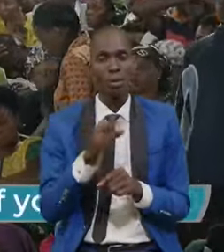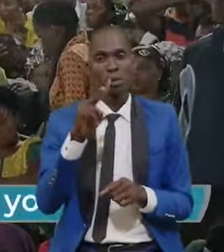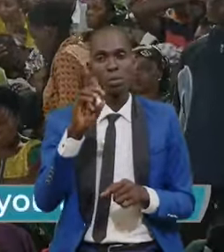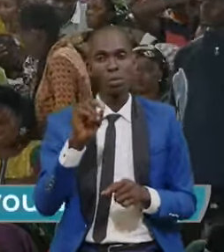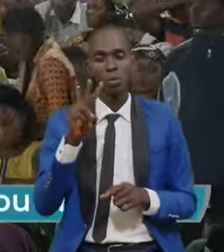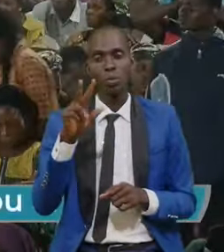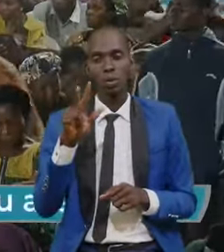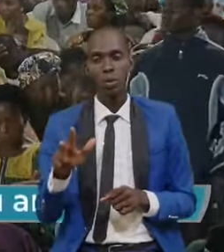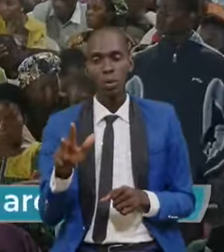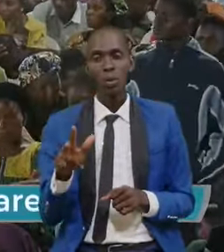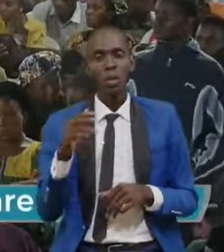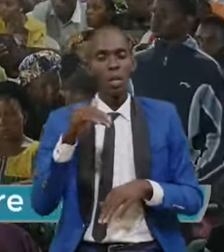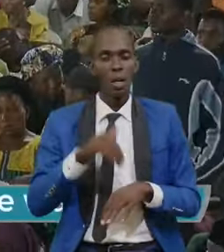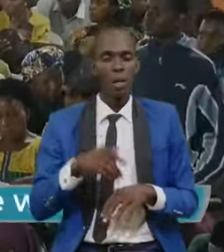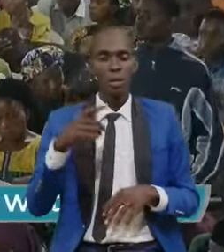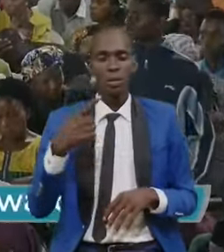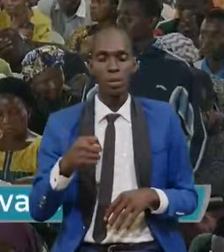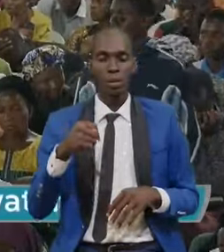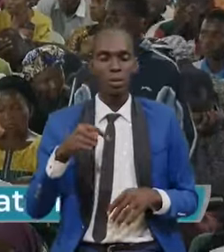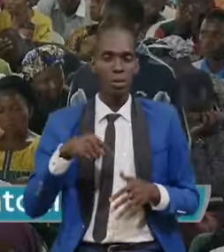Life Bible Church,